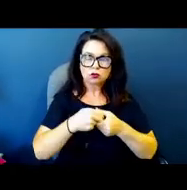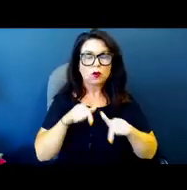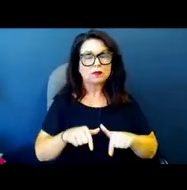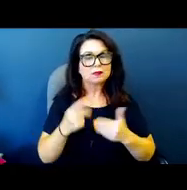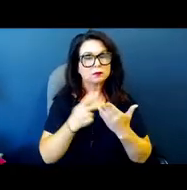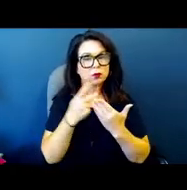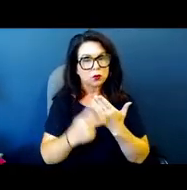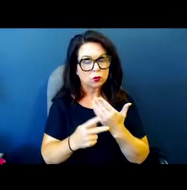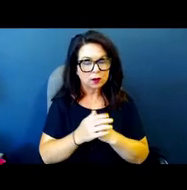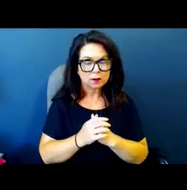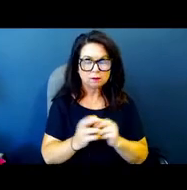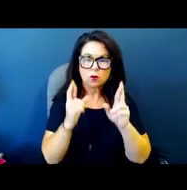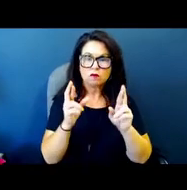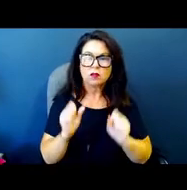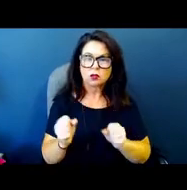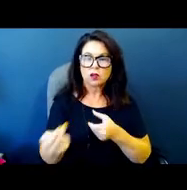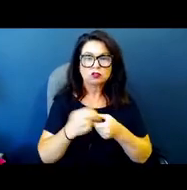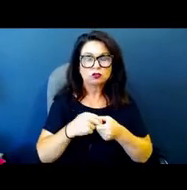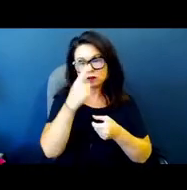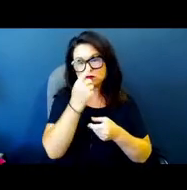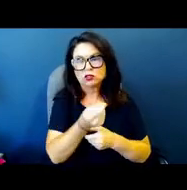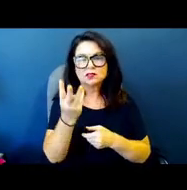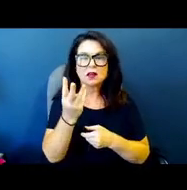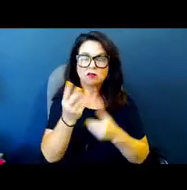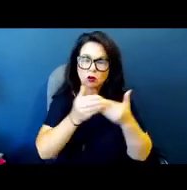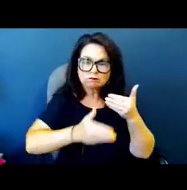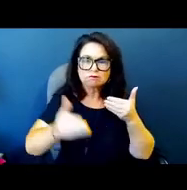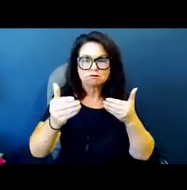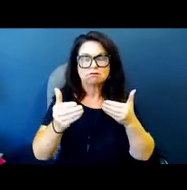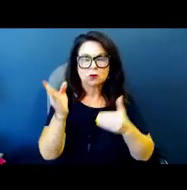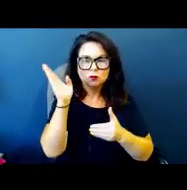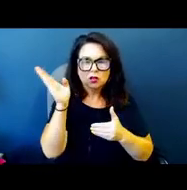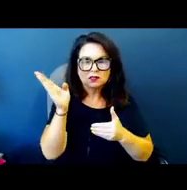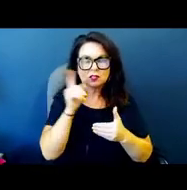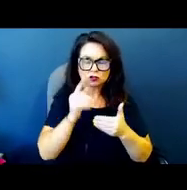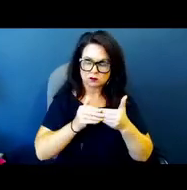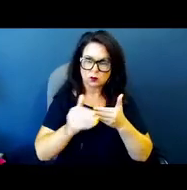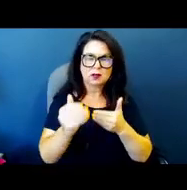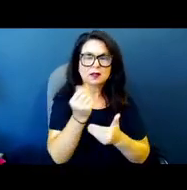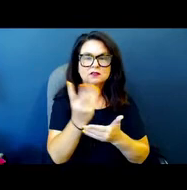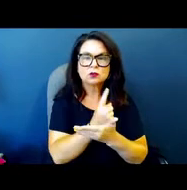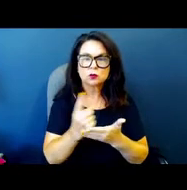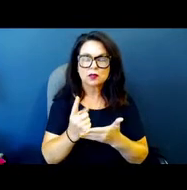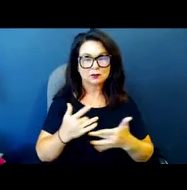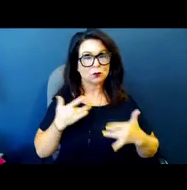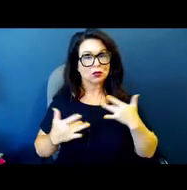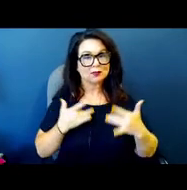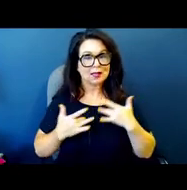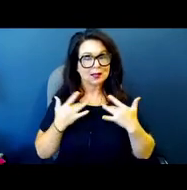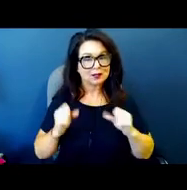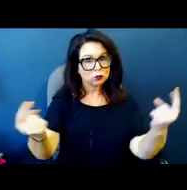join us for several other of our presentations and programs in the next couple of weeks. We're excited that you could be